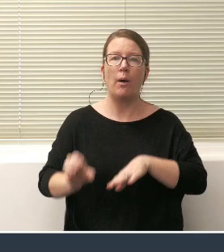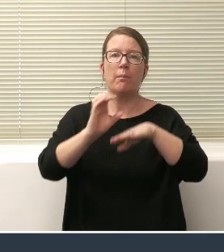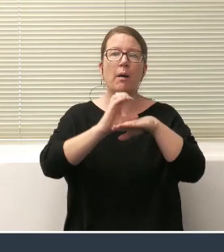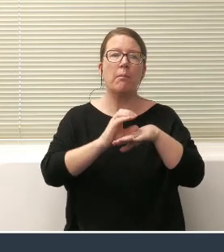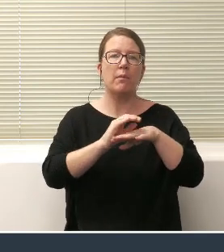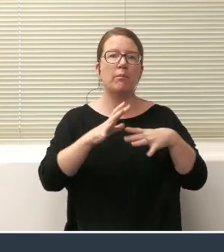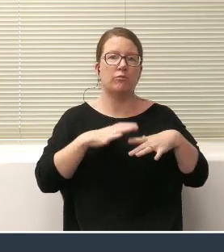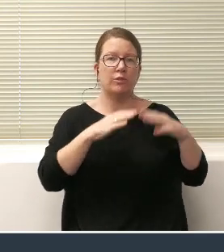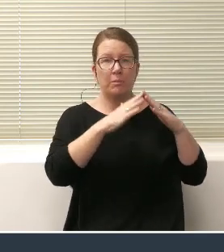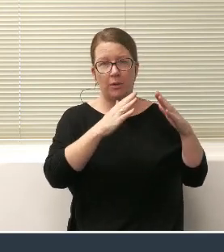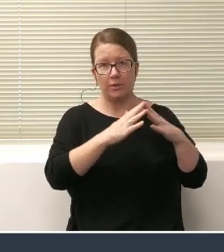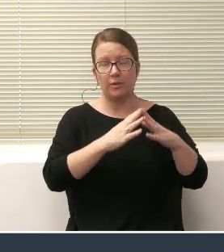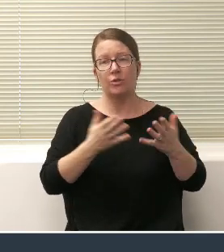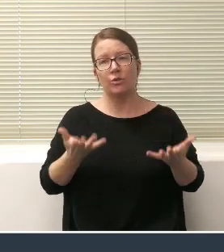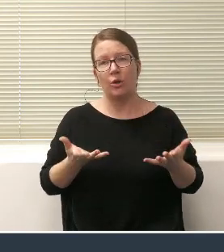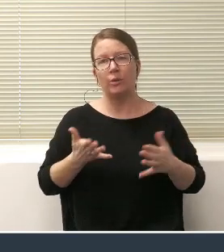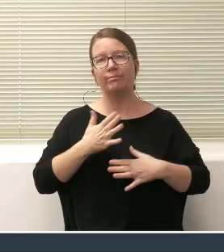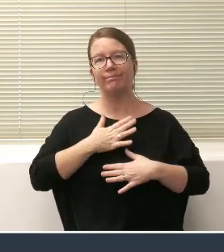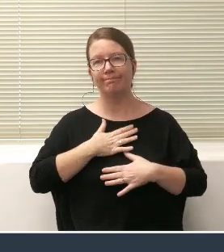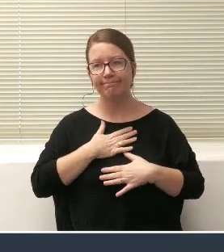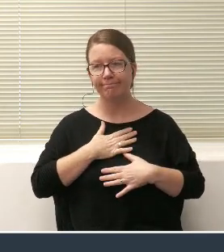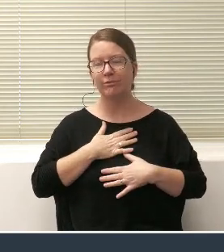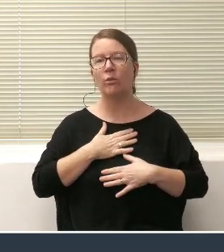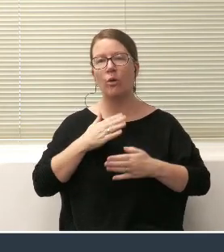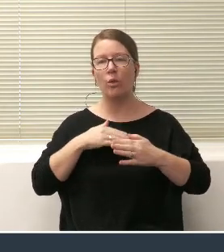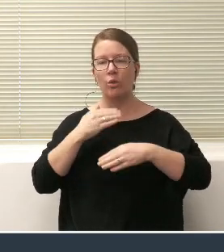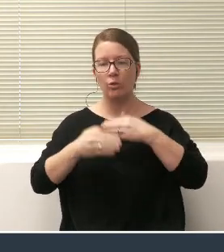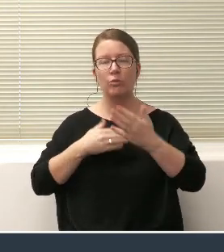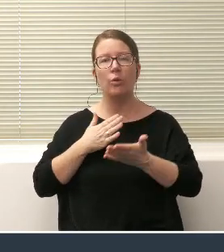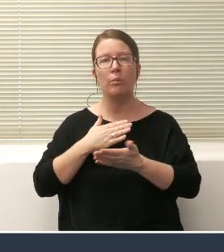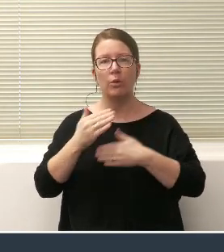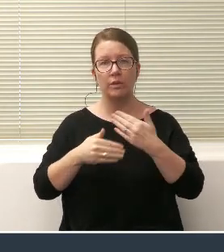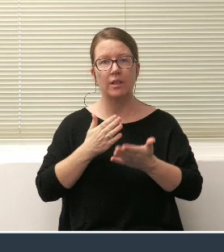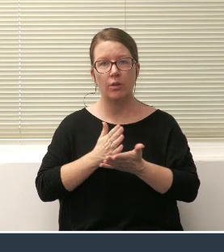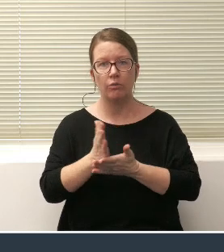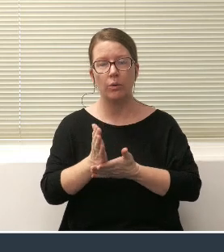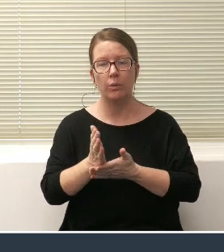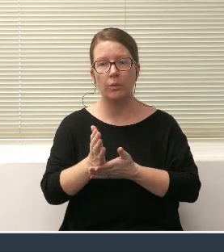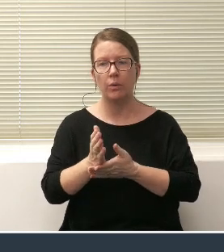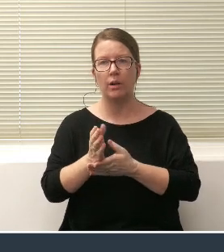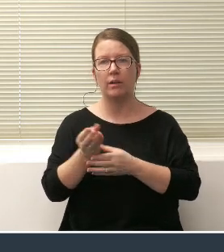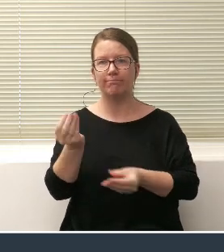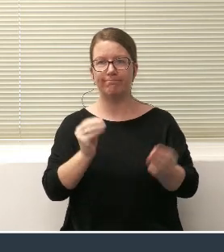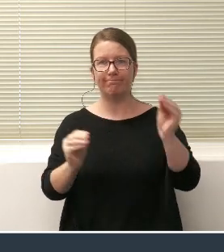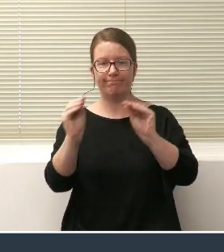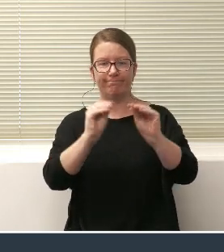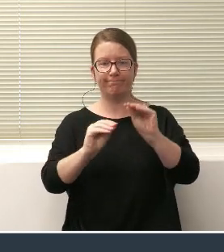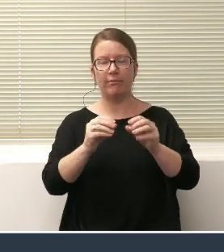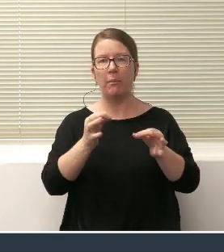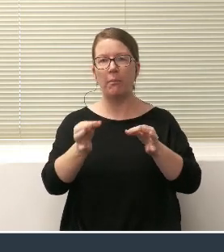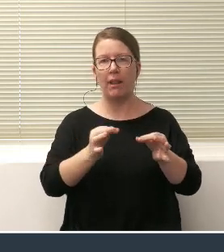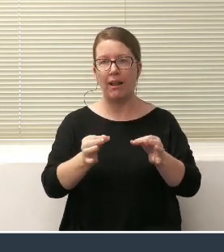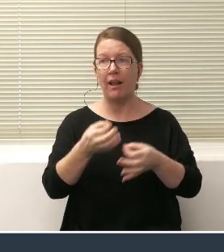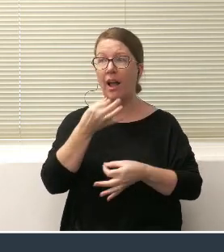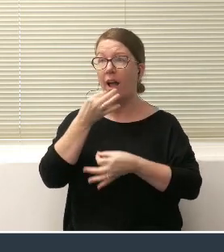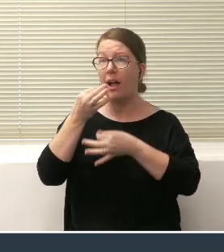So, reluctantly, we have once again gone through the process of putting this in our plan and asking